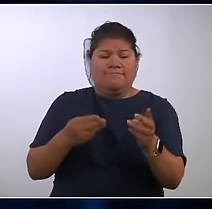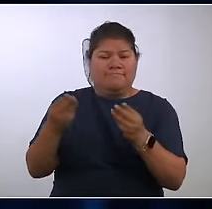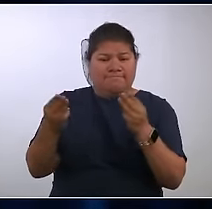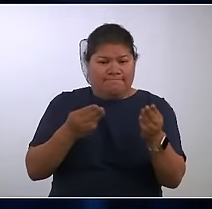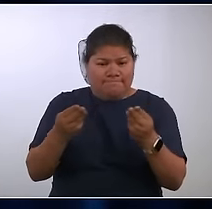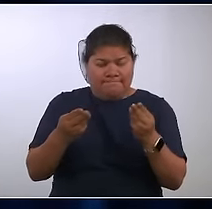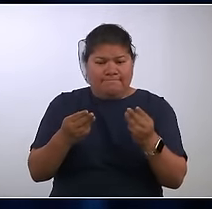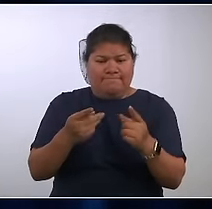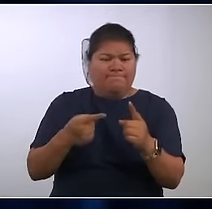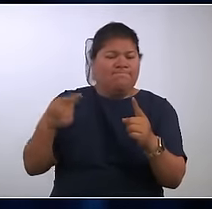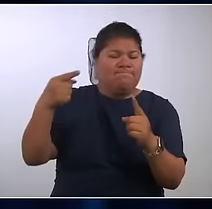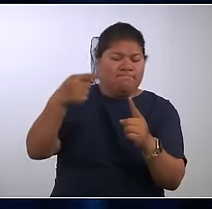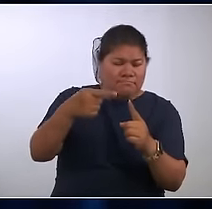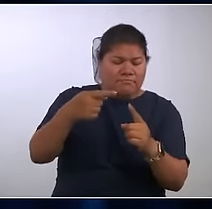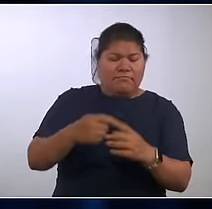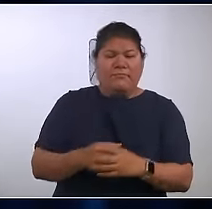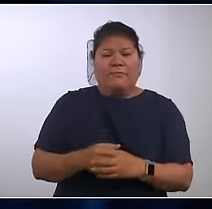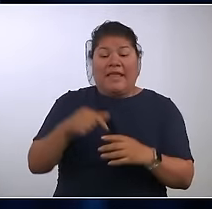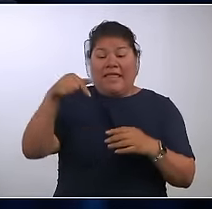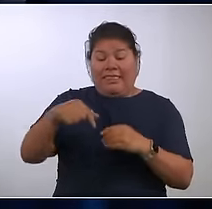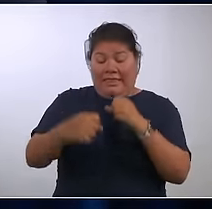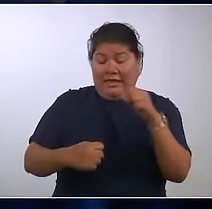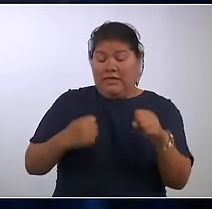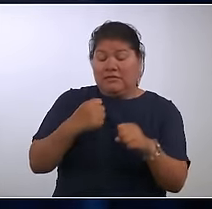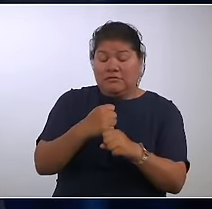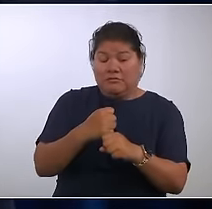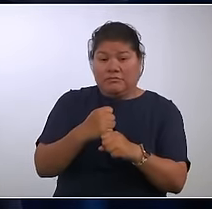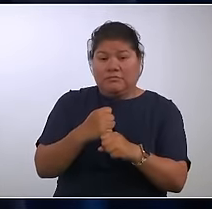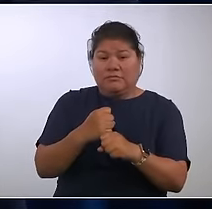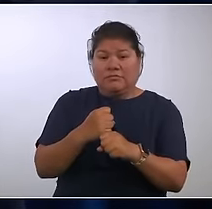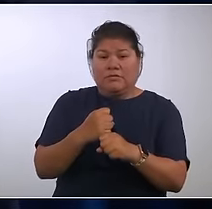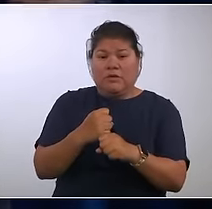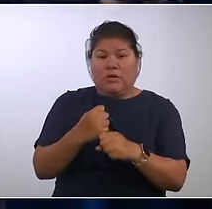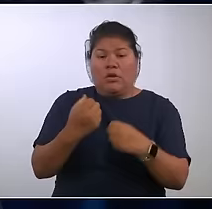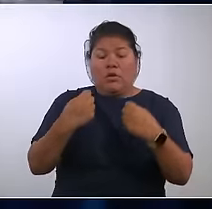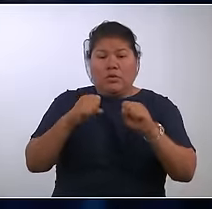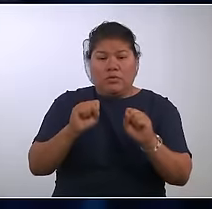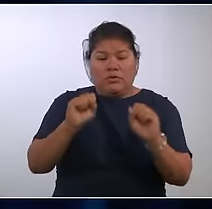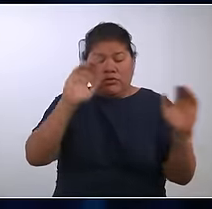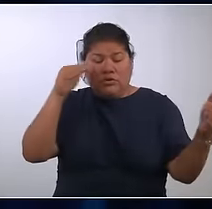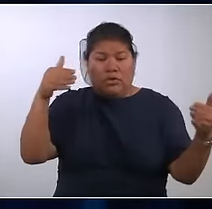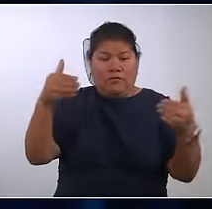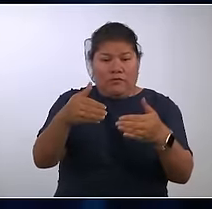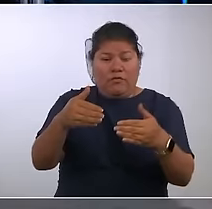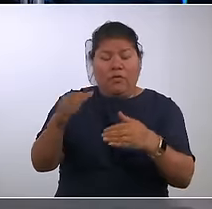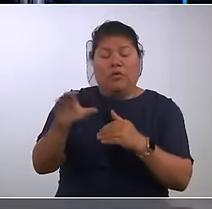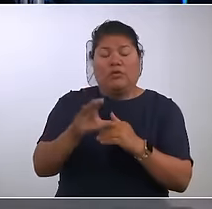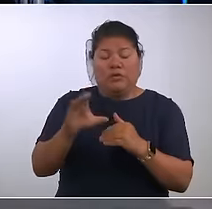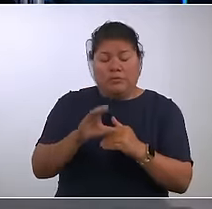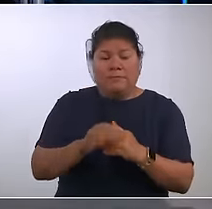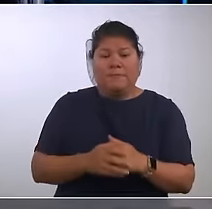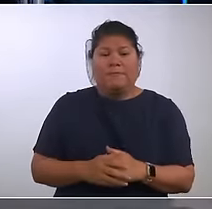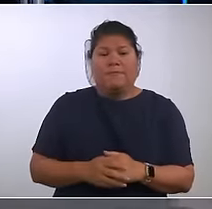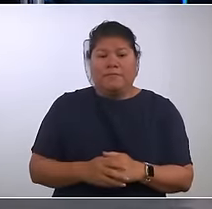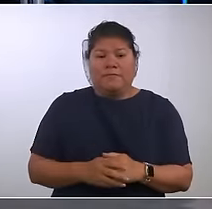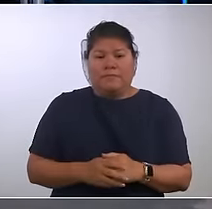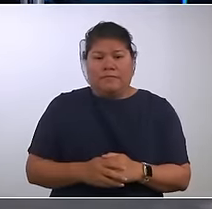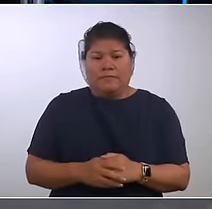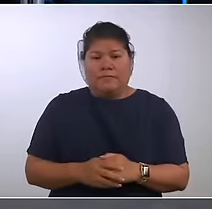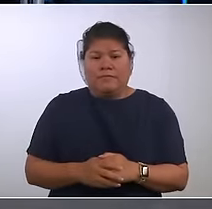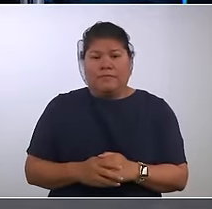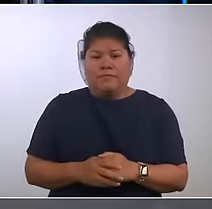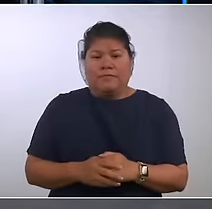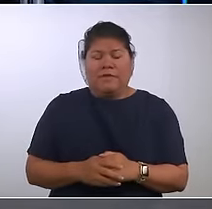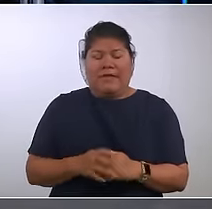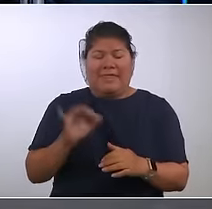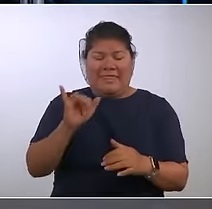the church mission. Y en este año, and this year, hemos intentado enfocar la iglesia, we've attempted to focus the